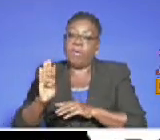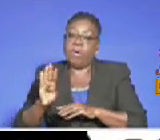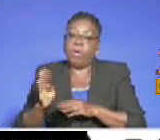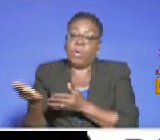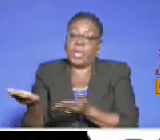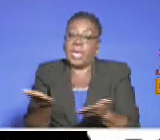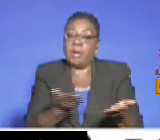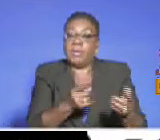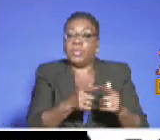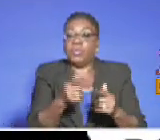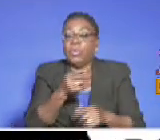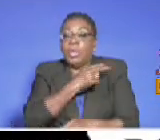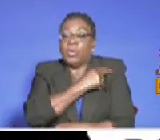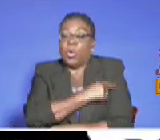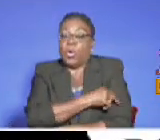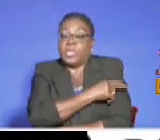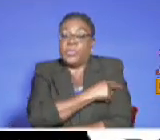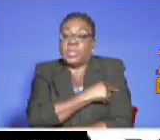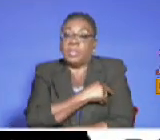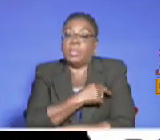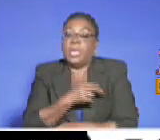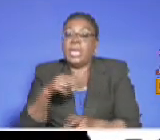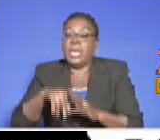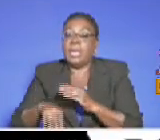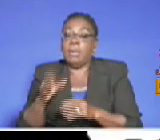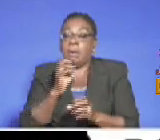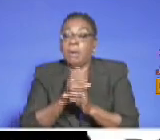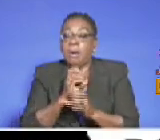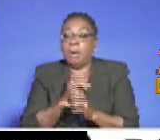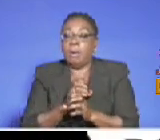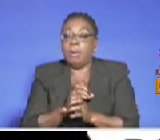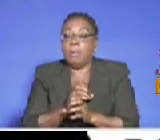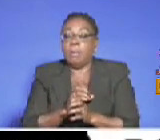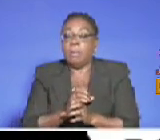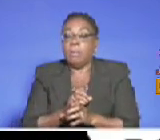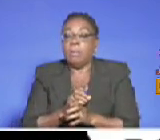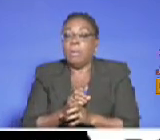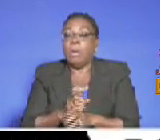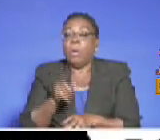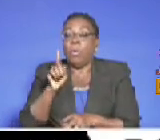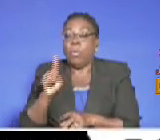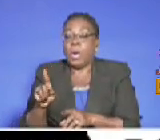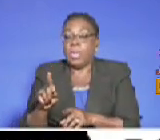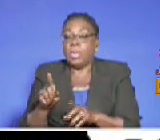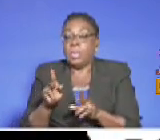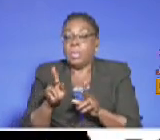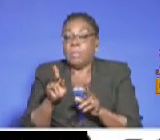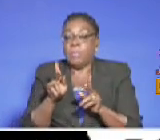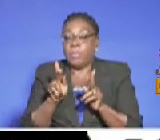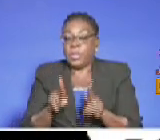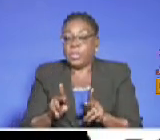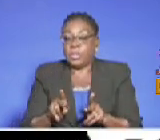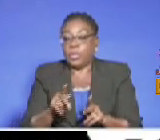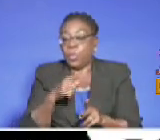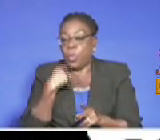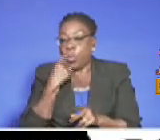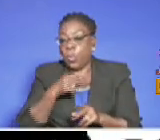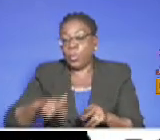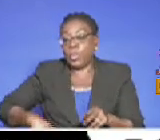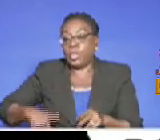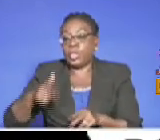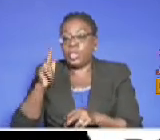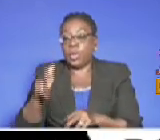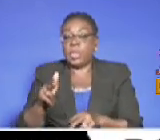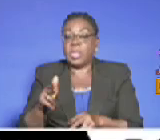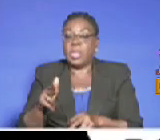were transported to the hospital by a private vehicle. As a result of one being incapacitated, the EMS